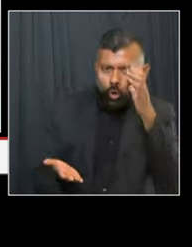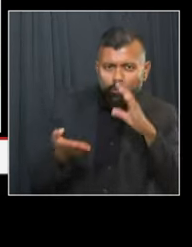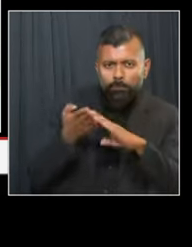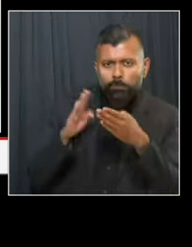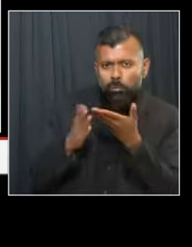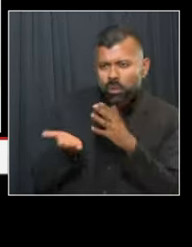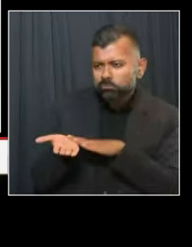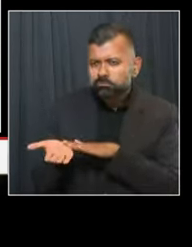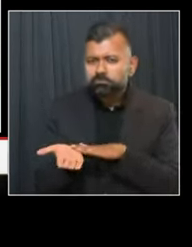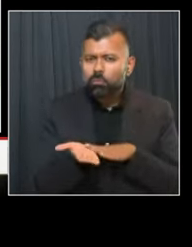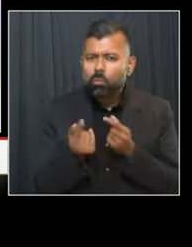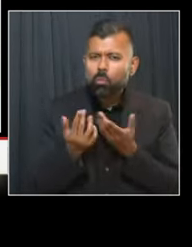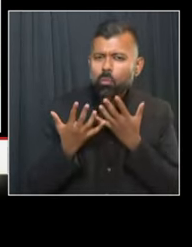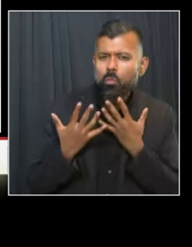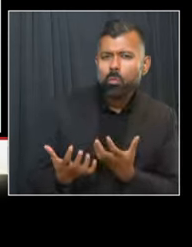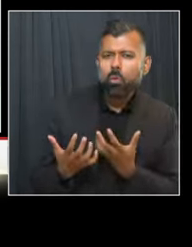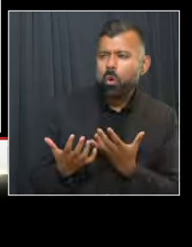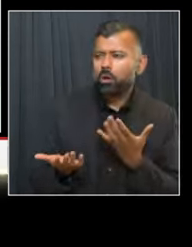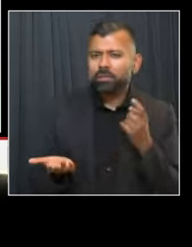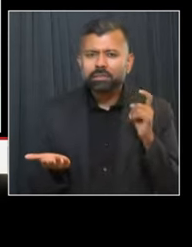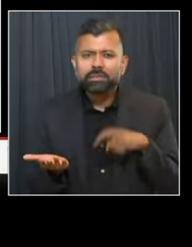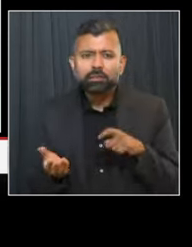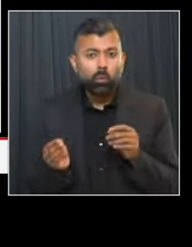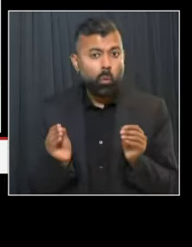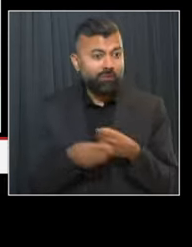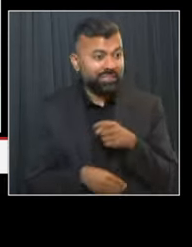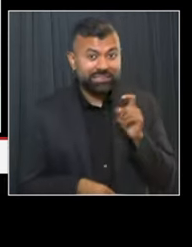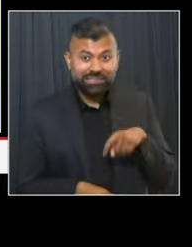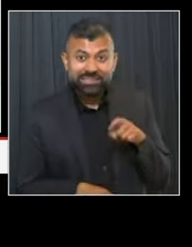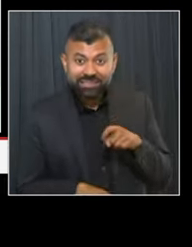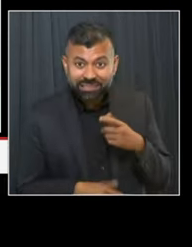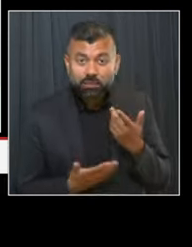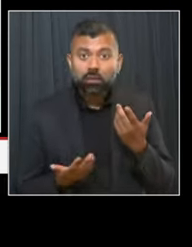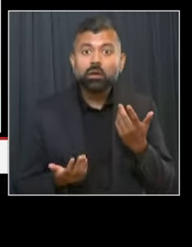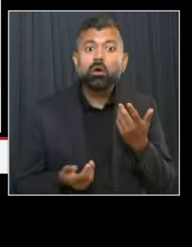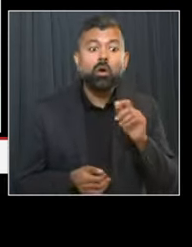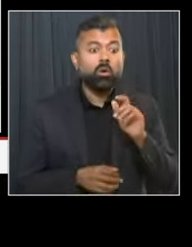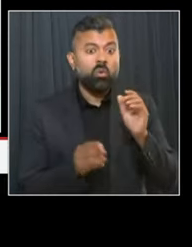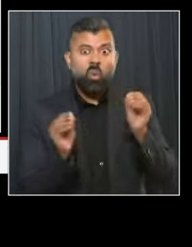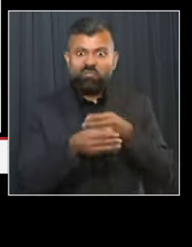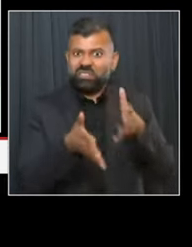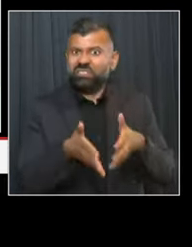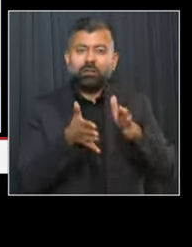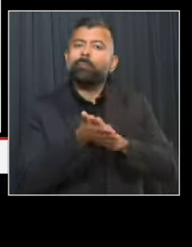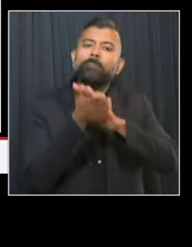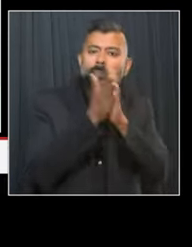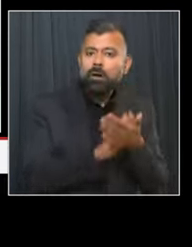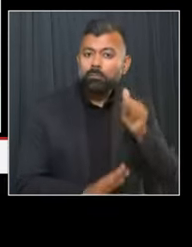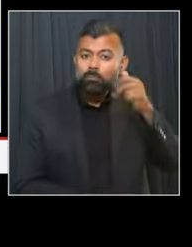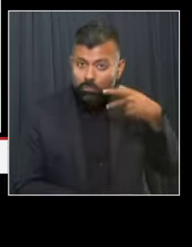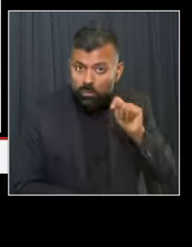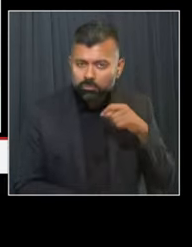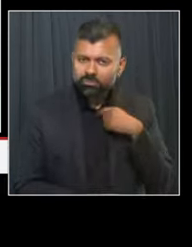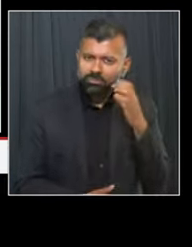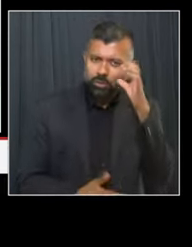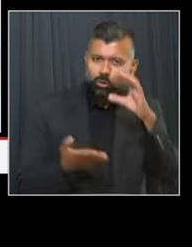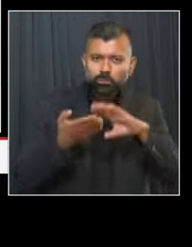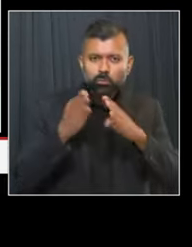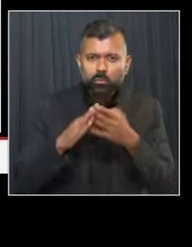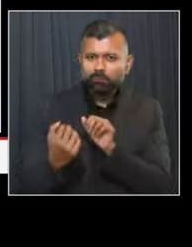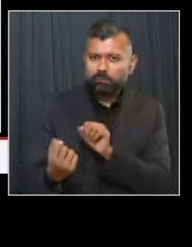residential to commercial conversions, and so, or the housing in downtown program. So now we're expanding that